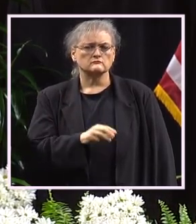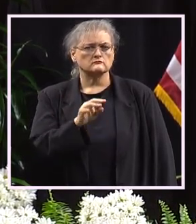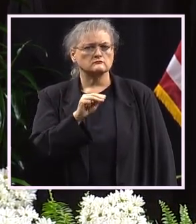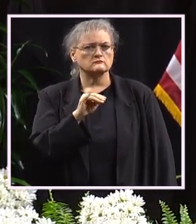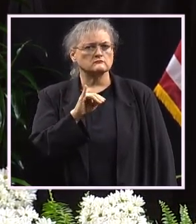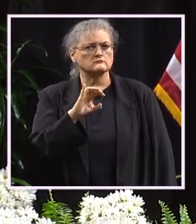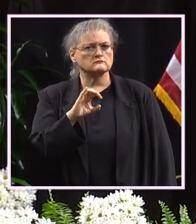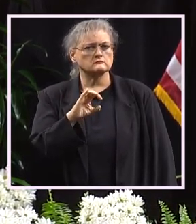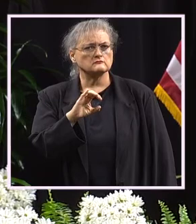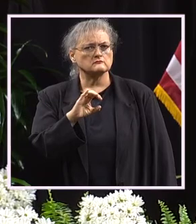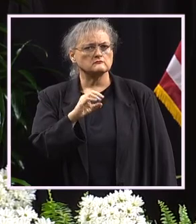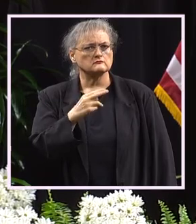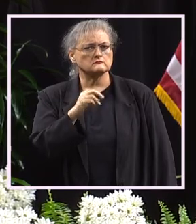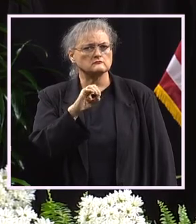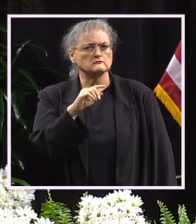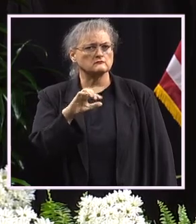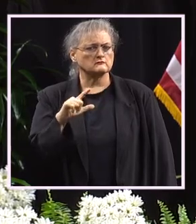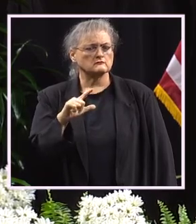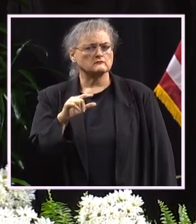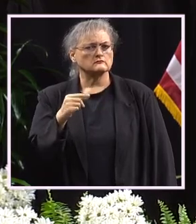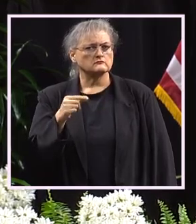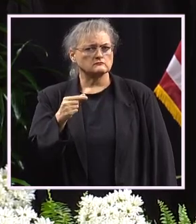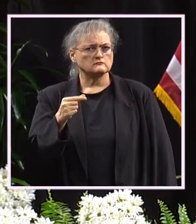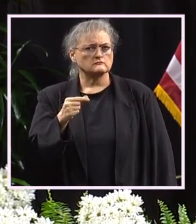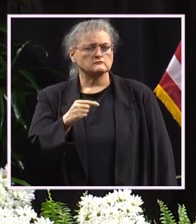Michelle Marie Gutierrez, cum laude.